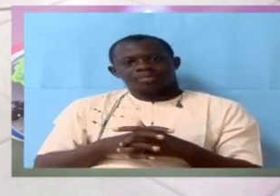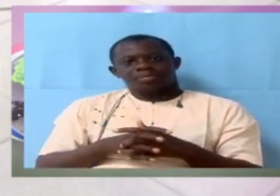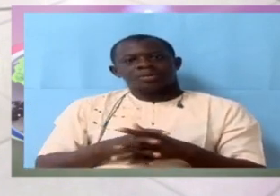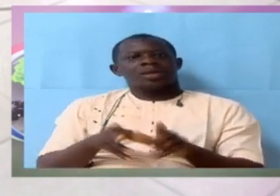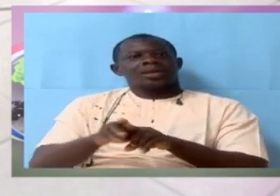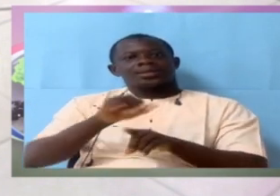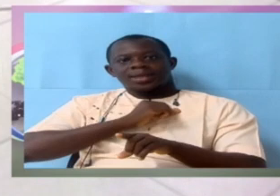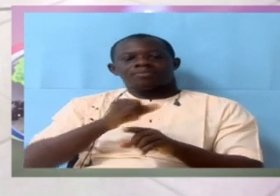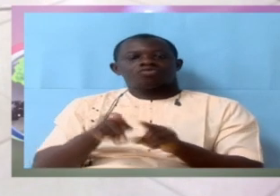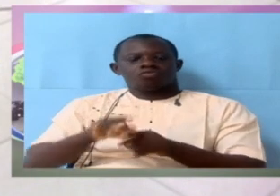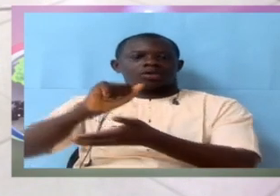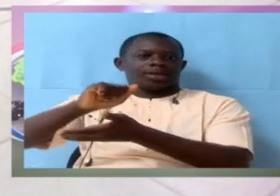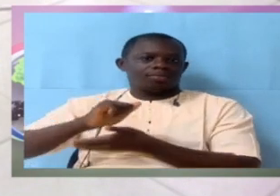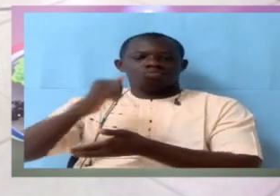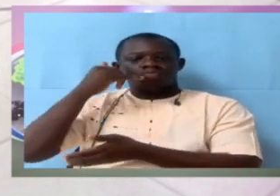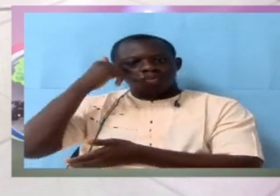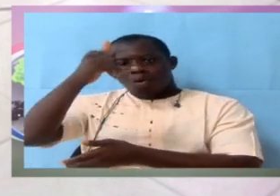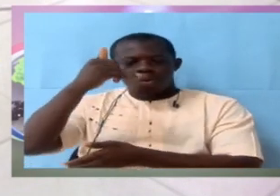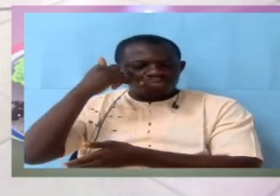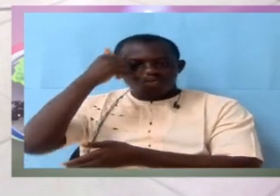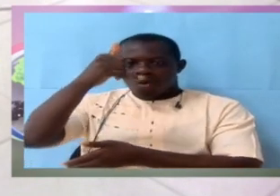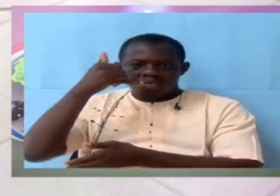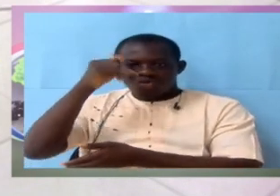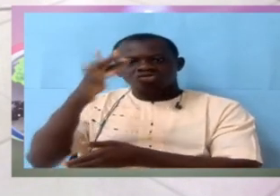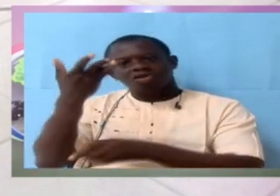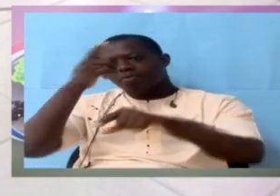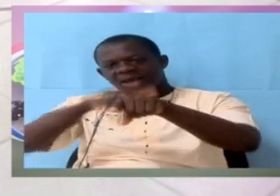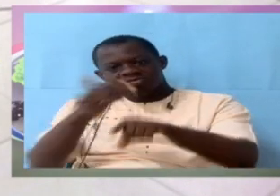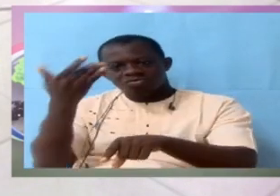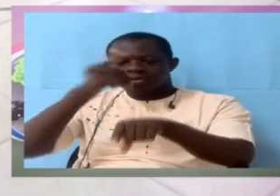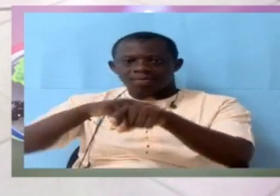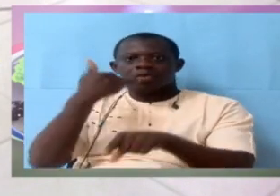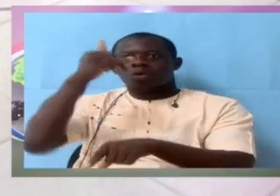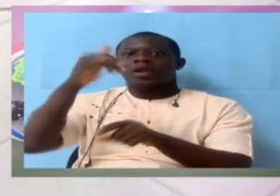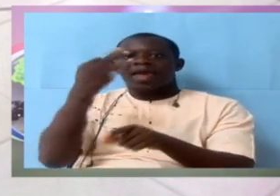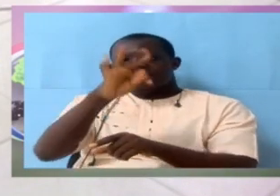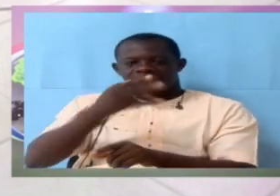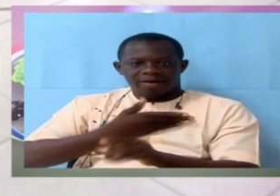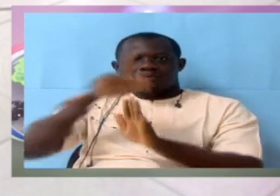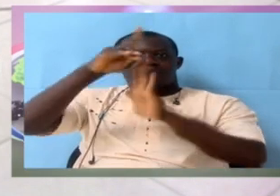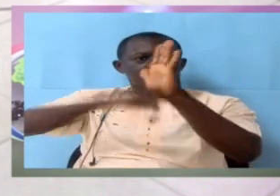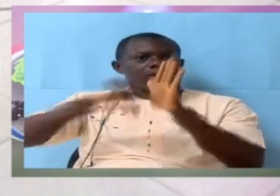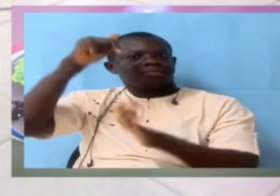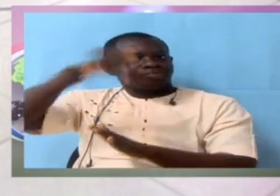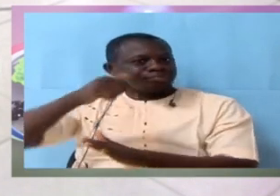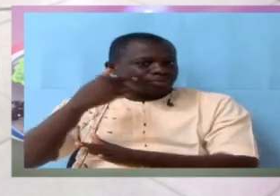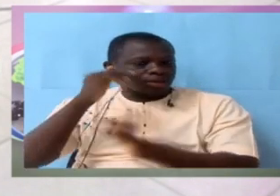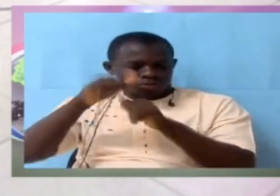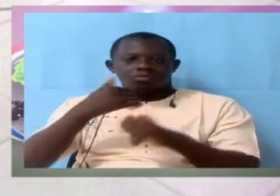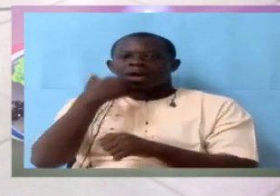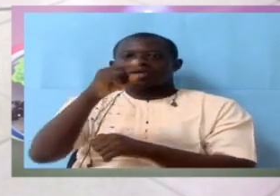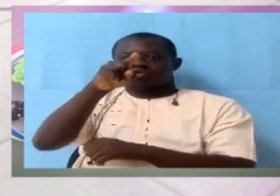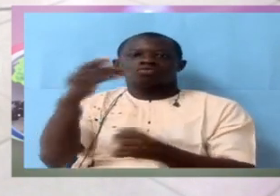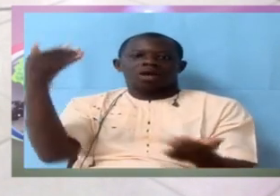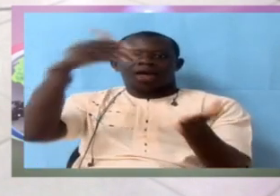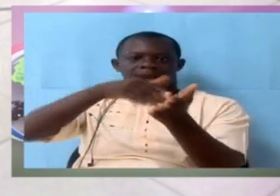He said, you can keep on calling me time to time. Whenever we have a program here, then I will ask you to come.